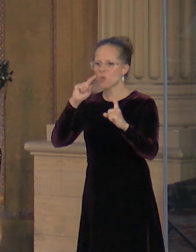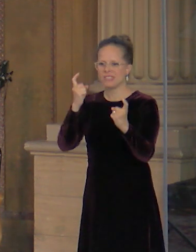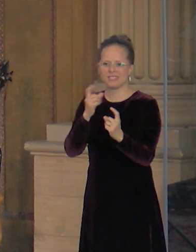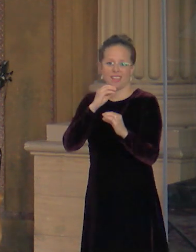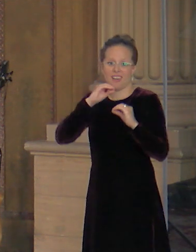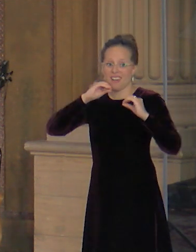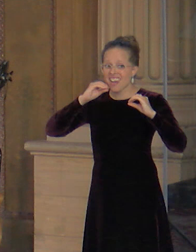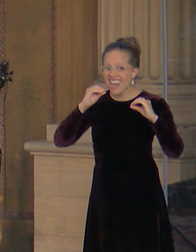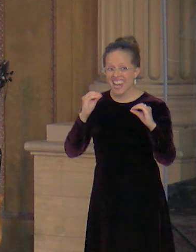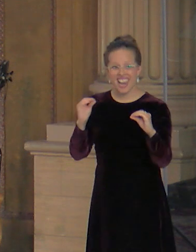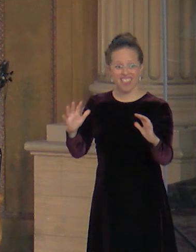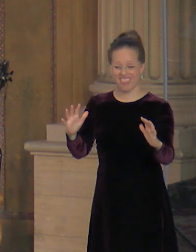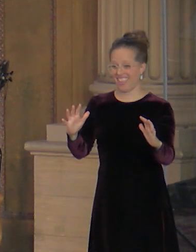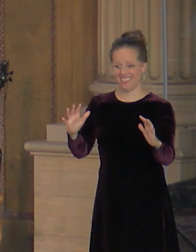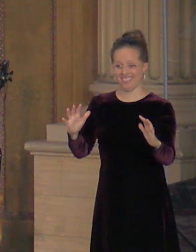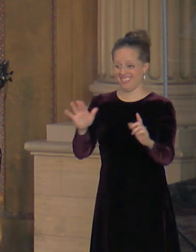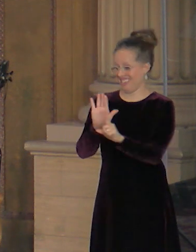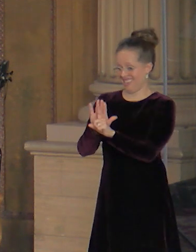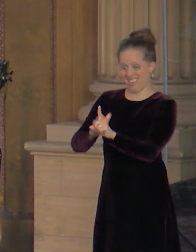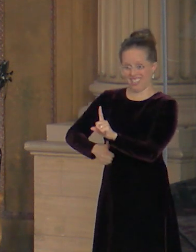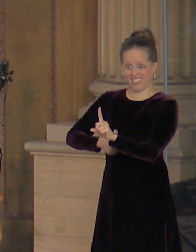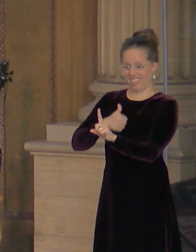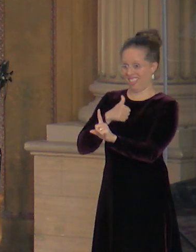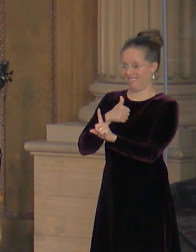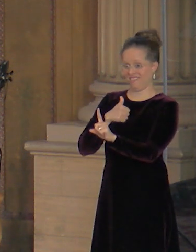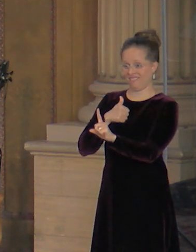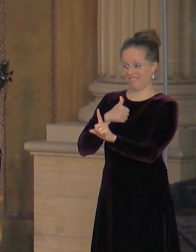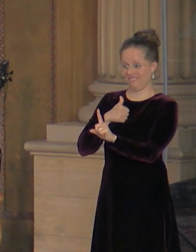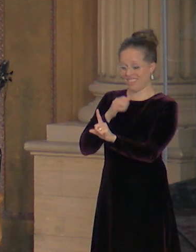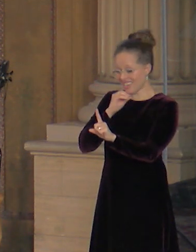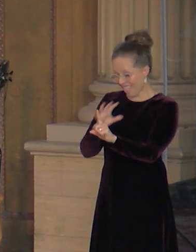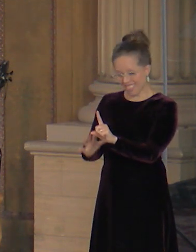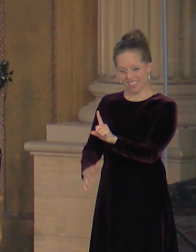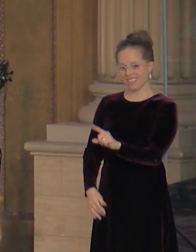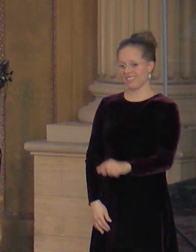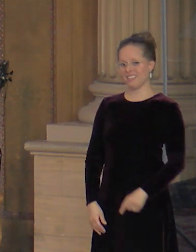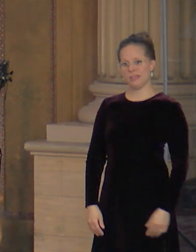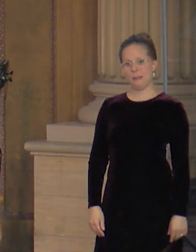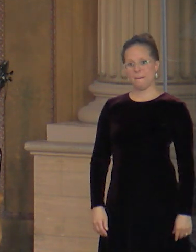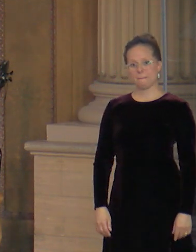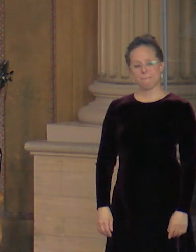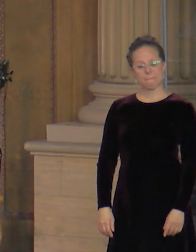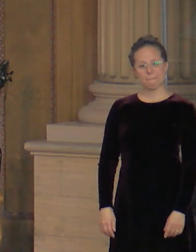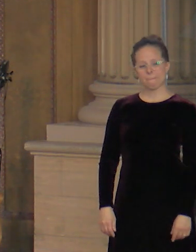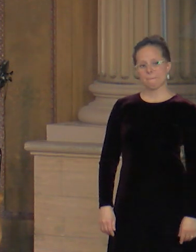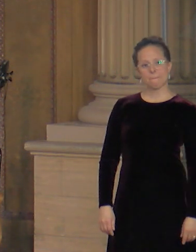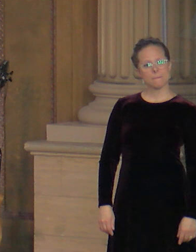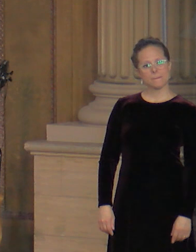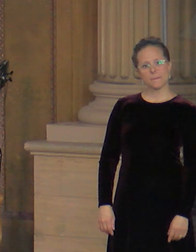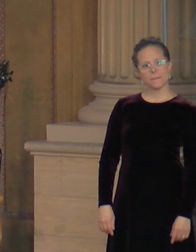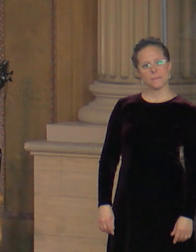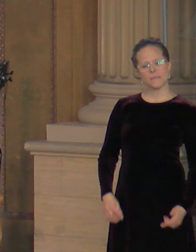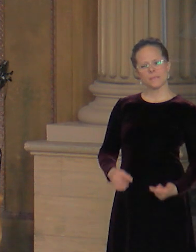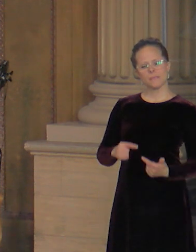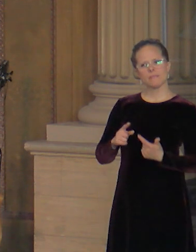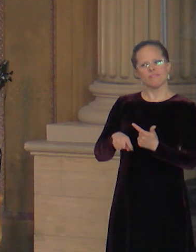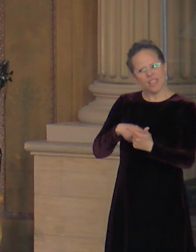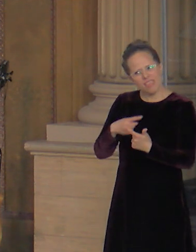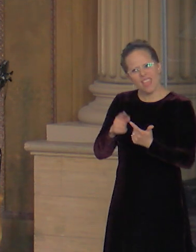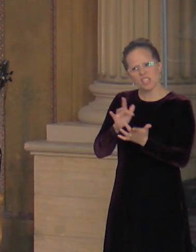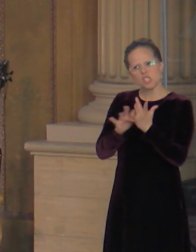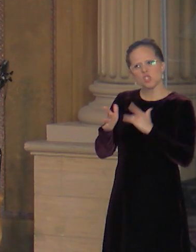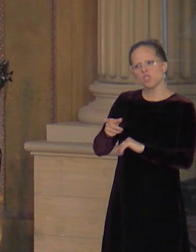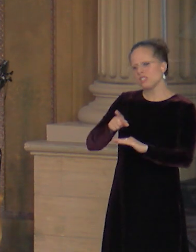blot there was never anything unrighteous or unjust in Jesus but then he went to the cross and took the